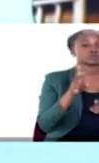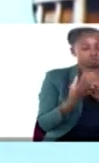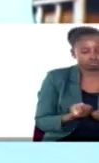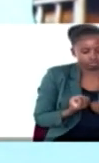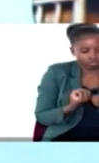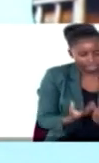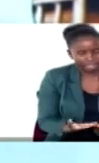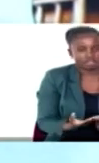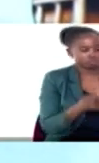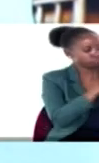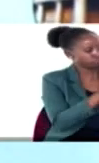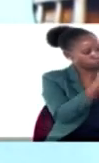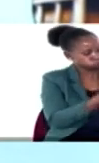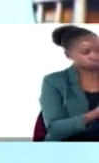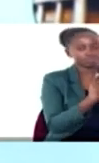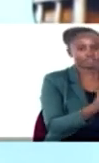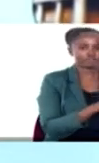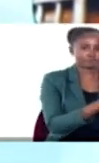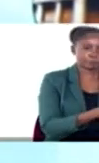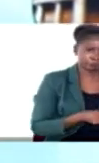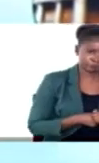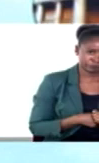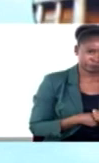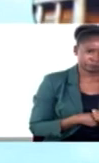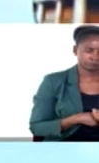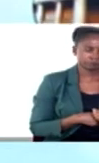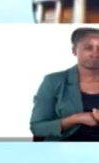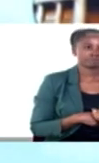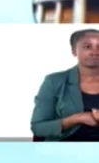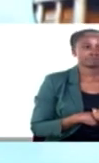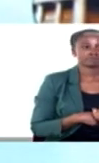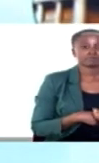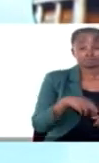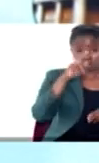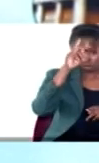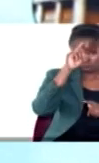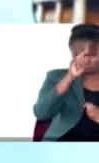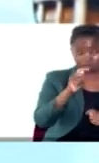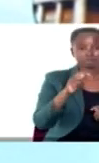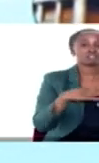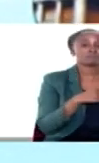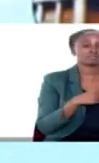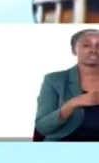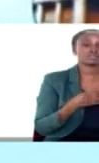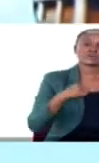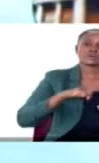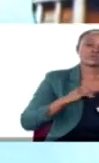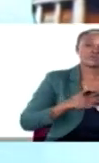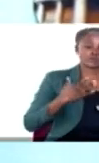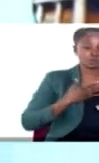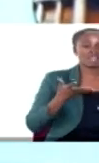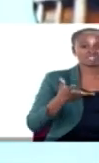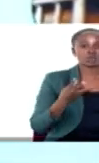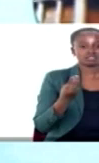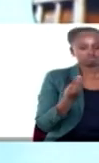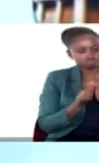it says it wants to do. So, honorable members, we want to be in the scenario where things